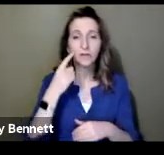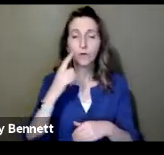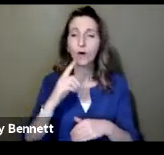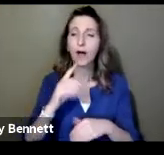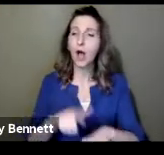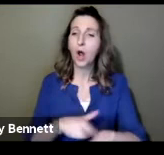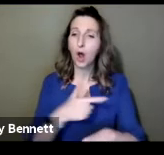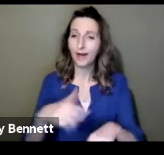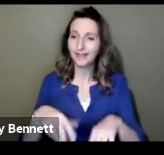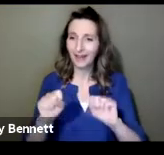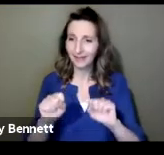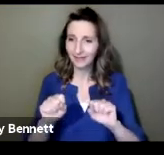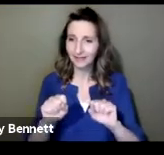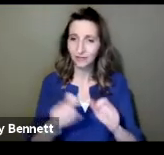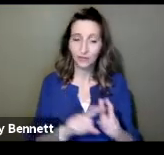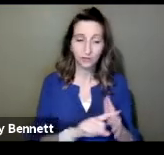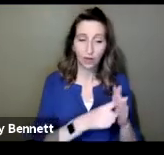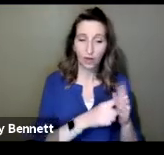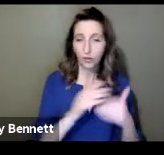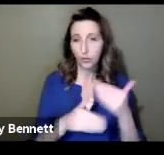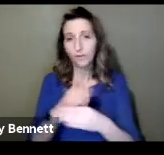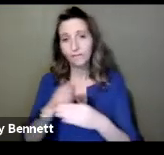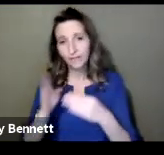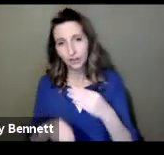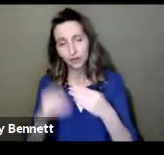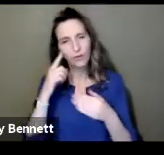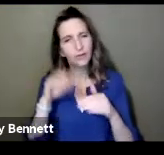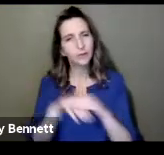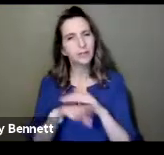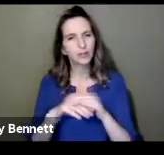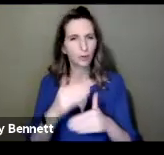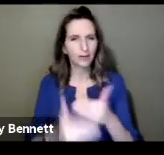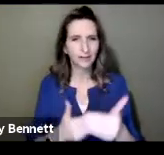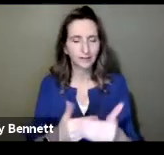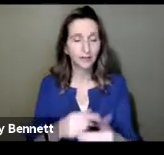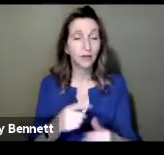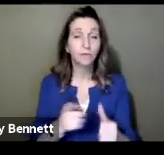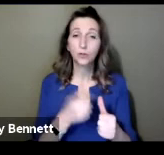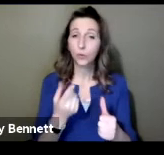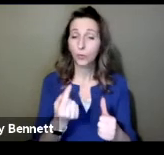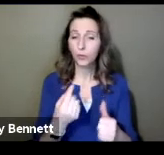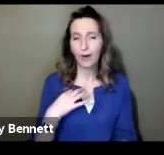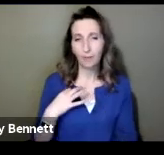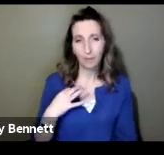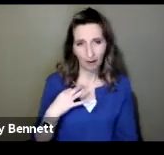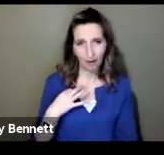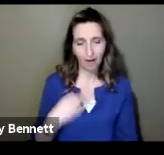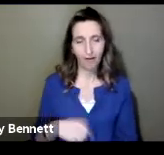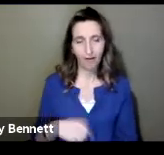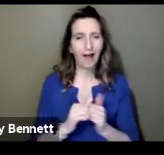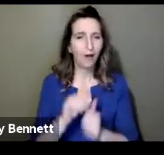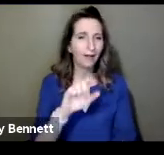the finish of doing the admissions journey. You will start by applying. You can apply through